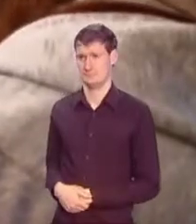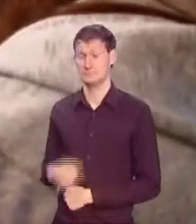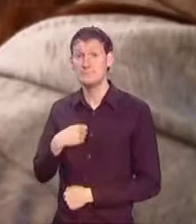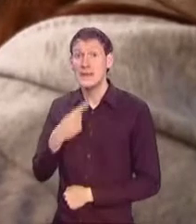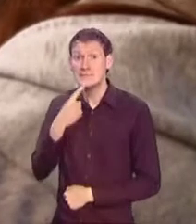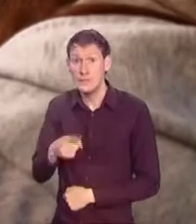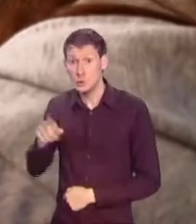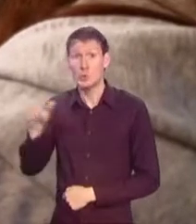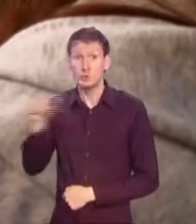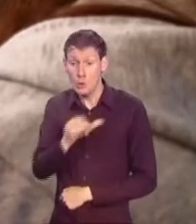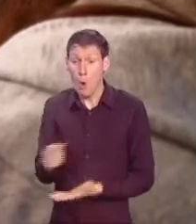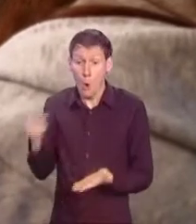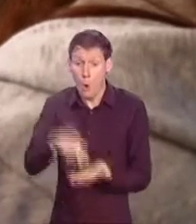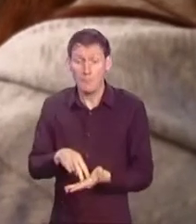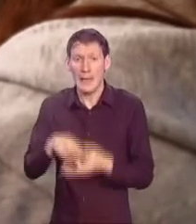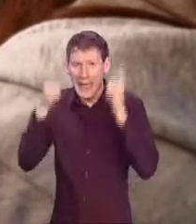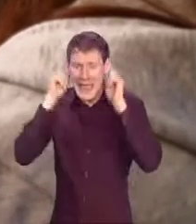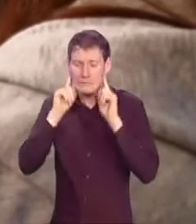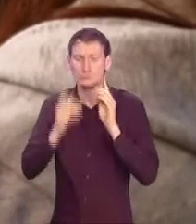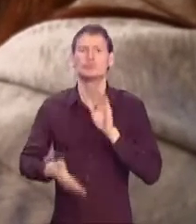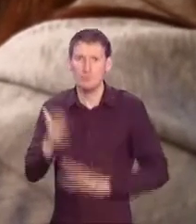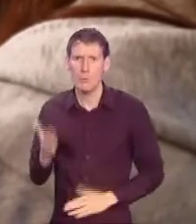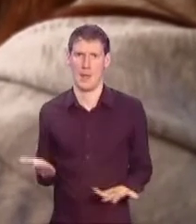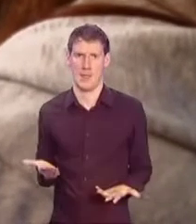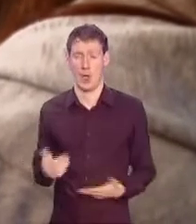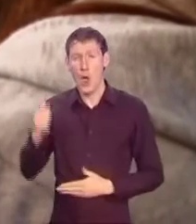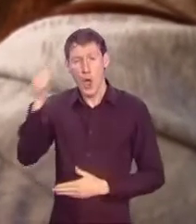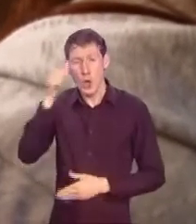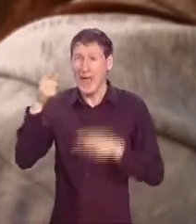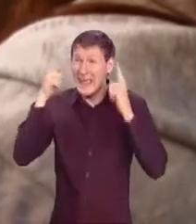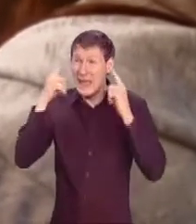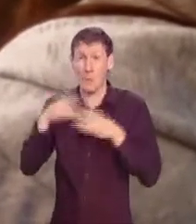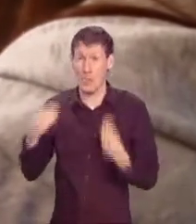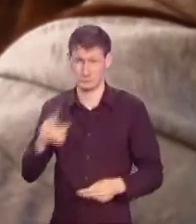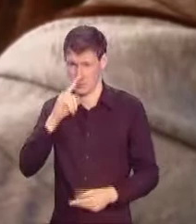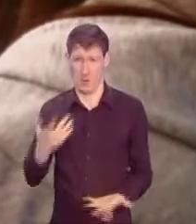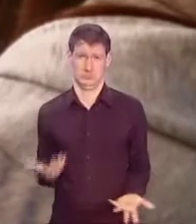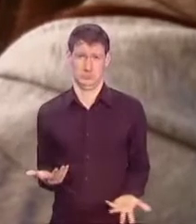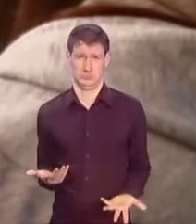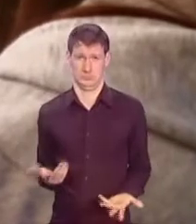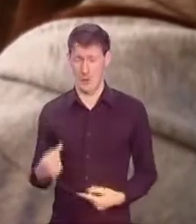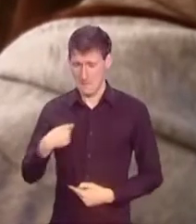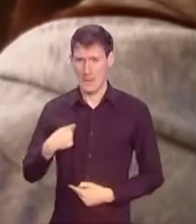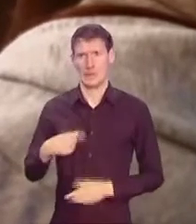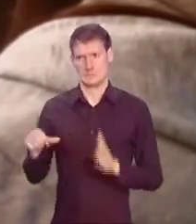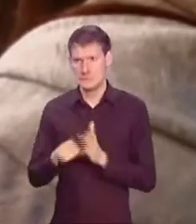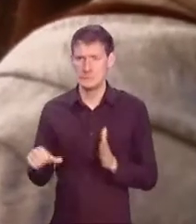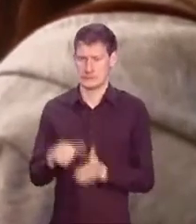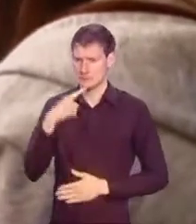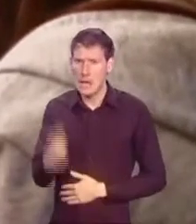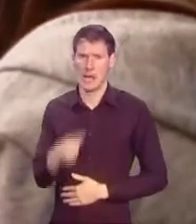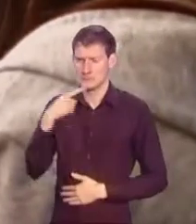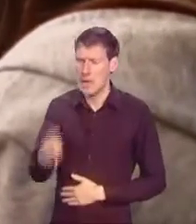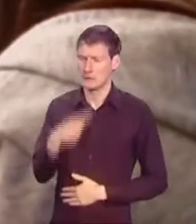I said, I don't know why you don't put them in when you get up. You know you can't hear anything without them. It's me who has all the hassle trying to make